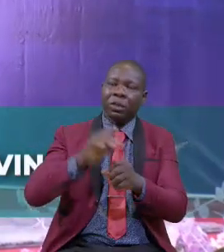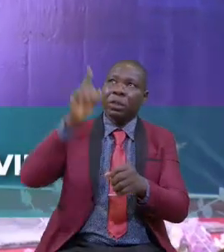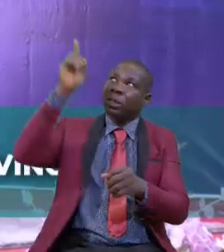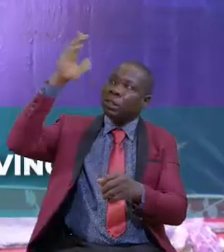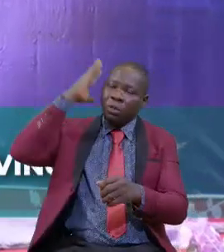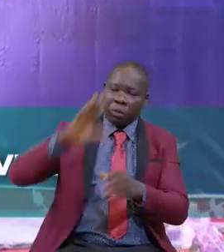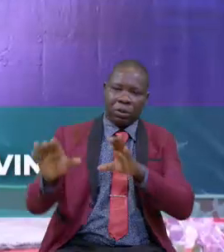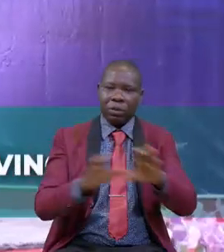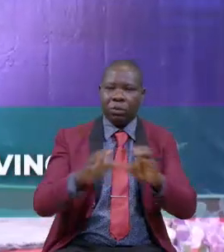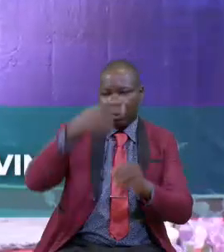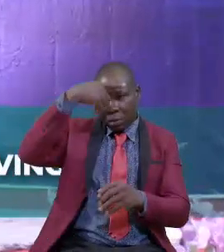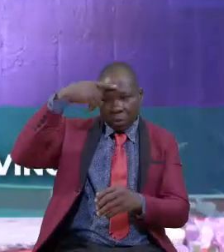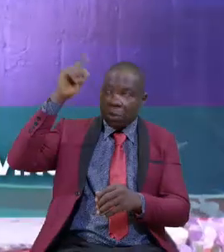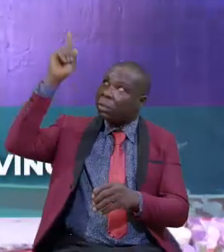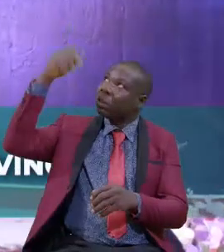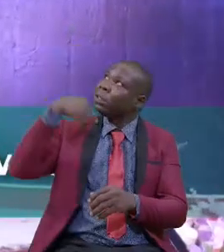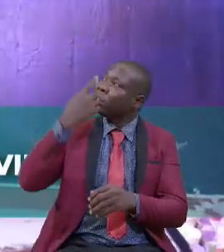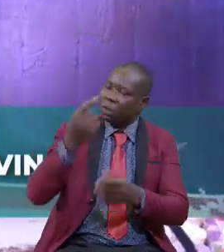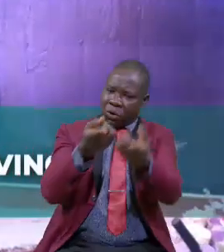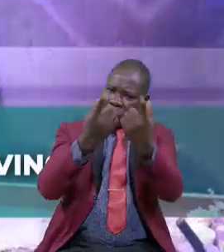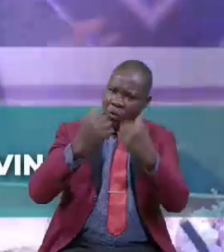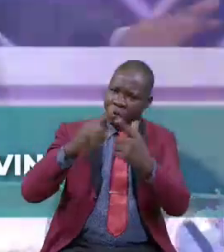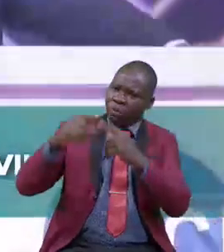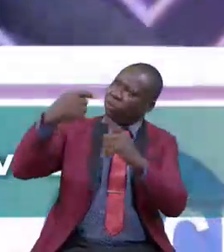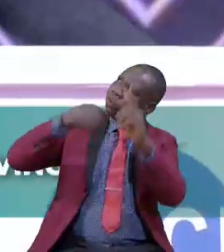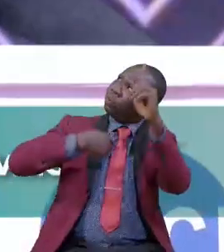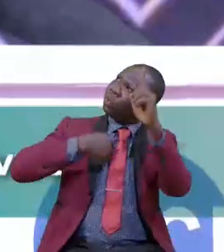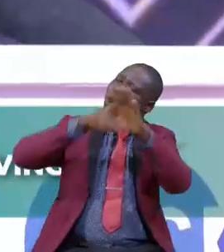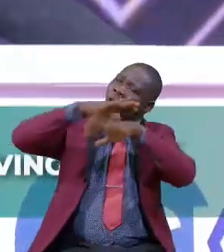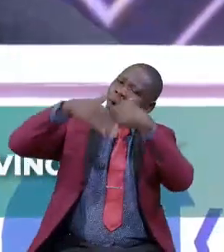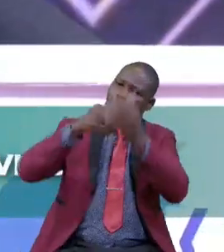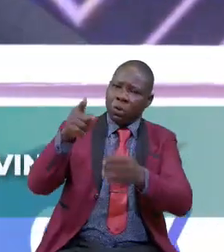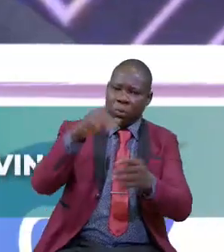says, come unto me, all ye that labor and are heavy